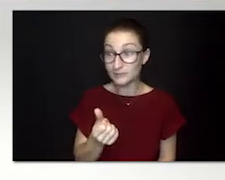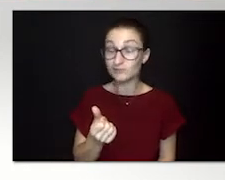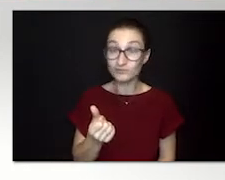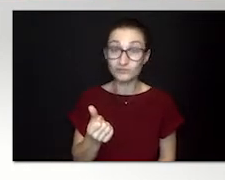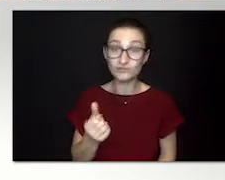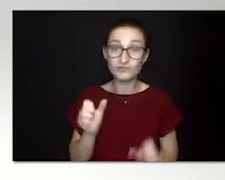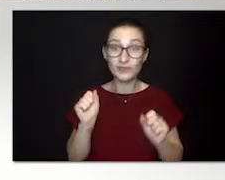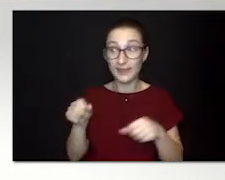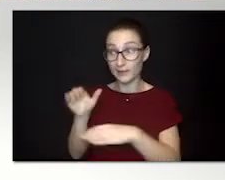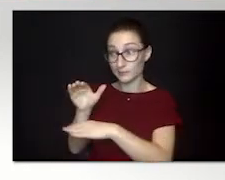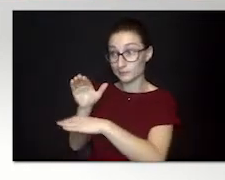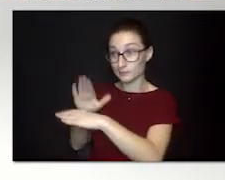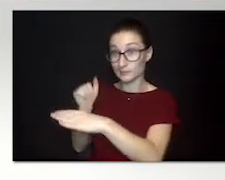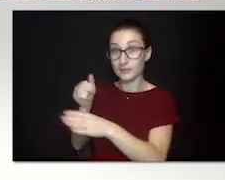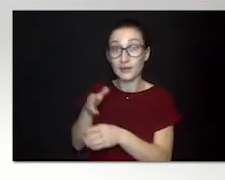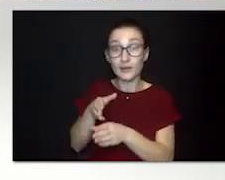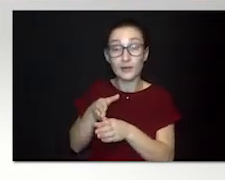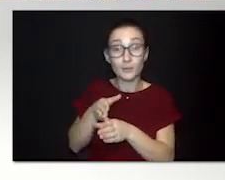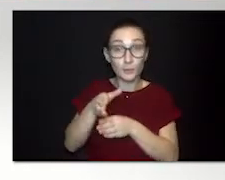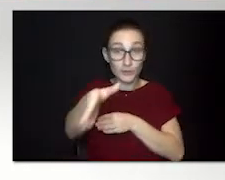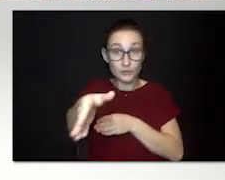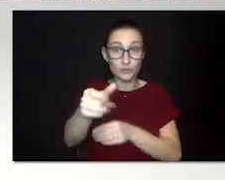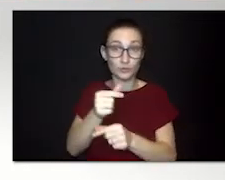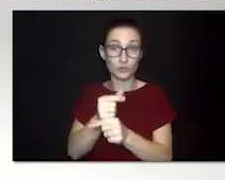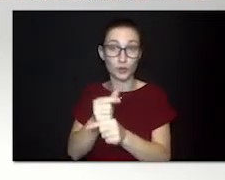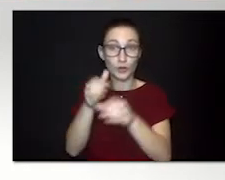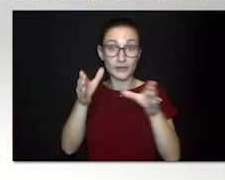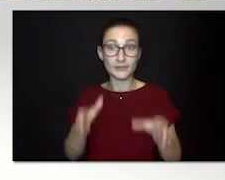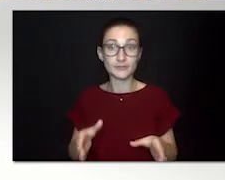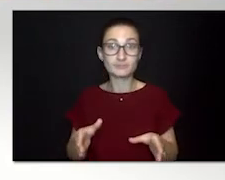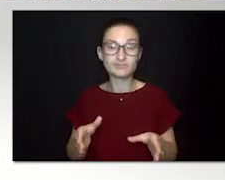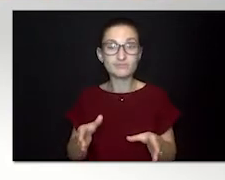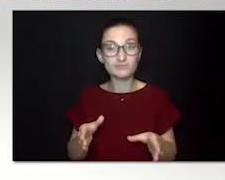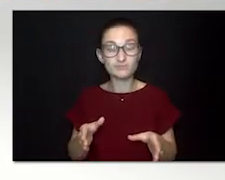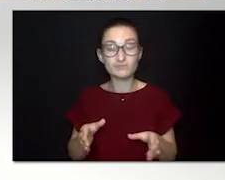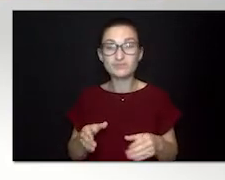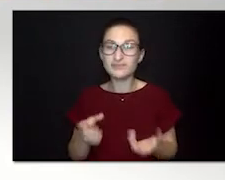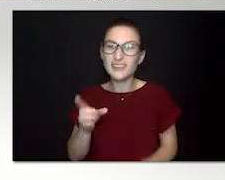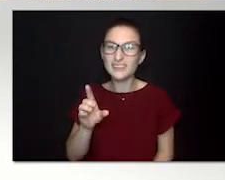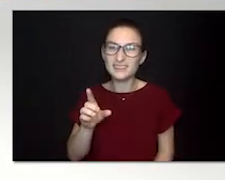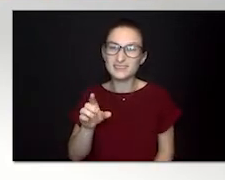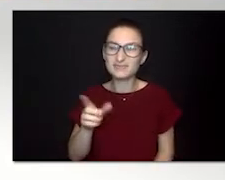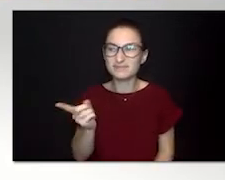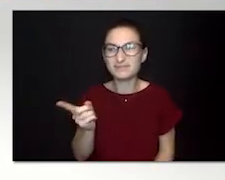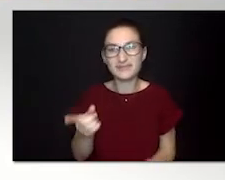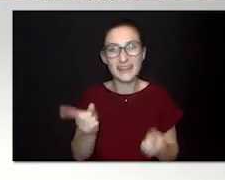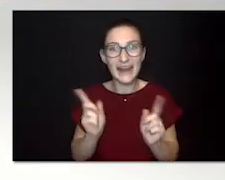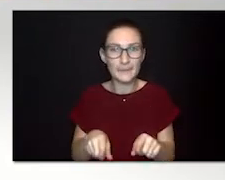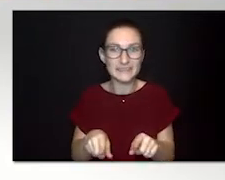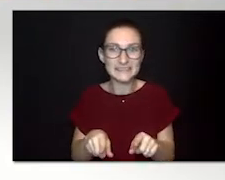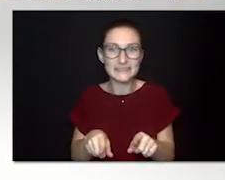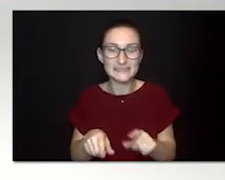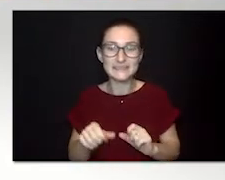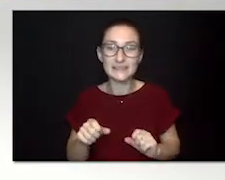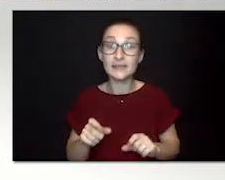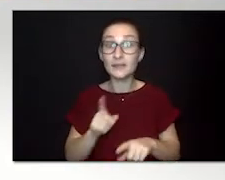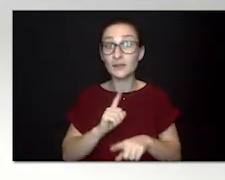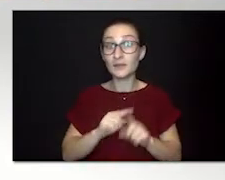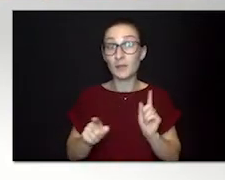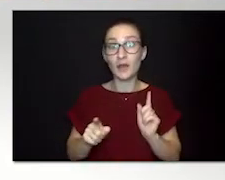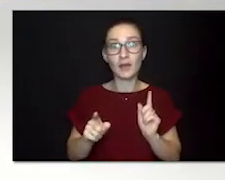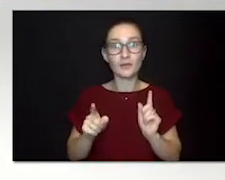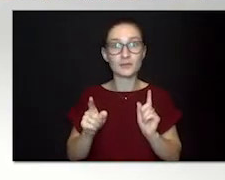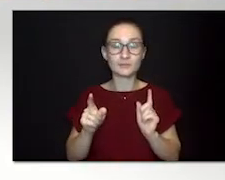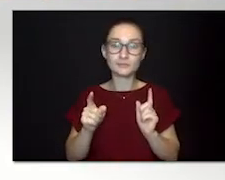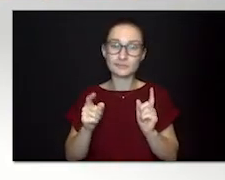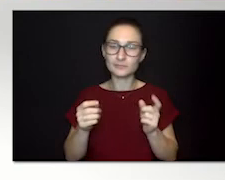a professional guardian. So it is definitely something that happens, but, you know, we try to prevent that by having kind of a long